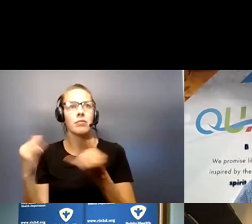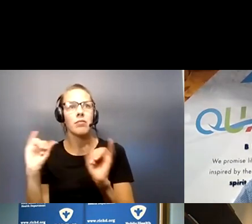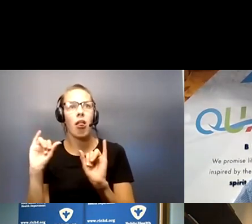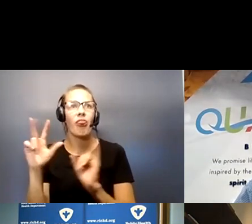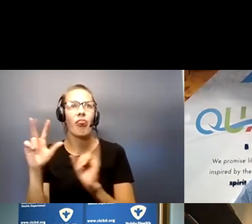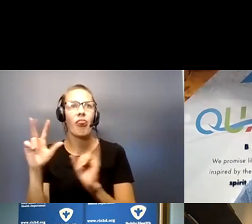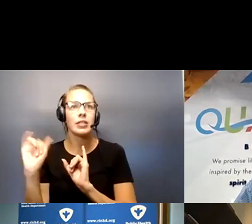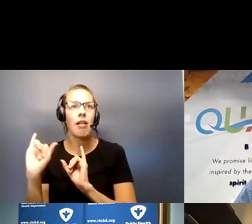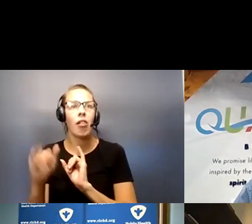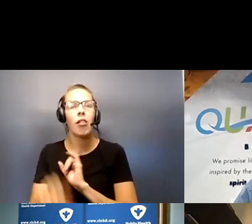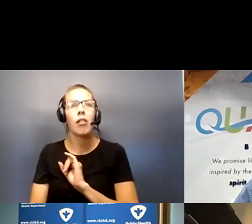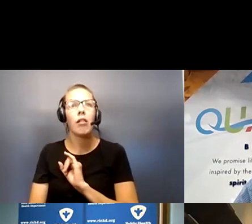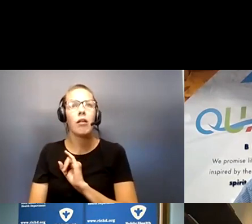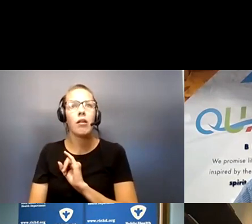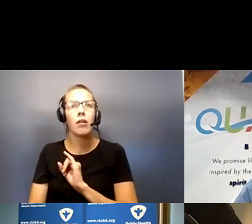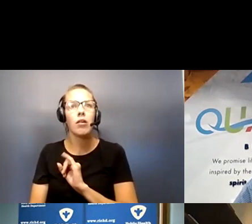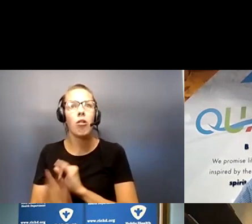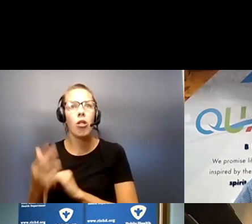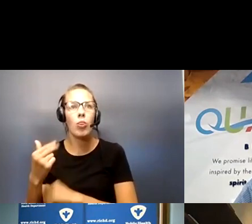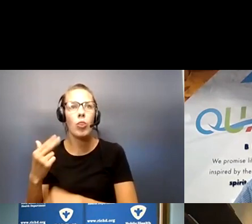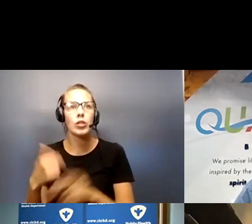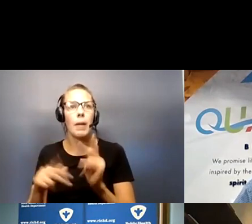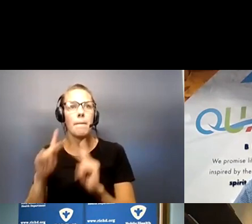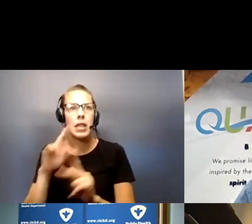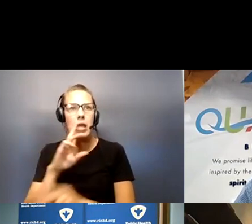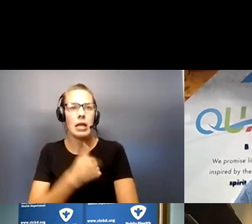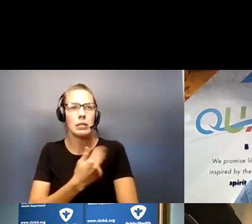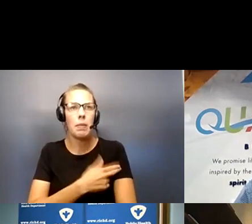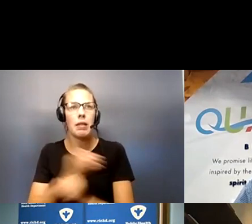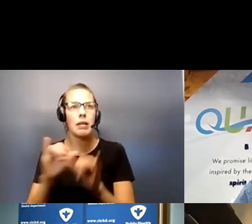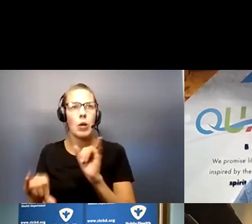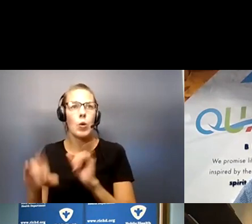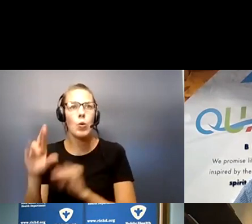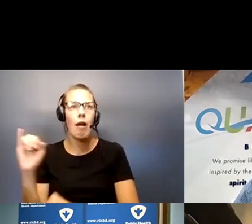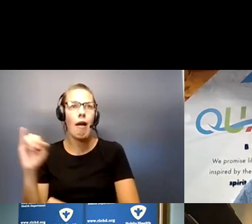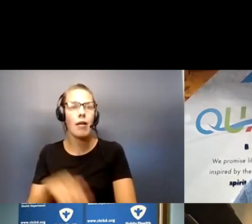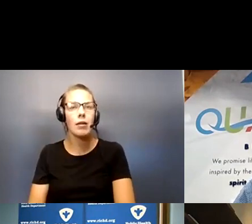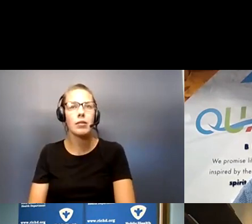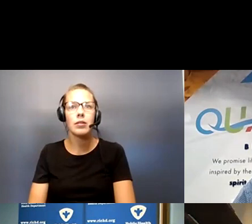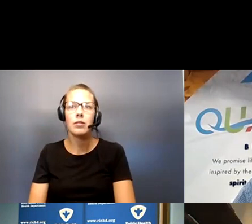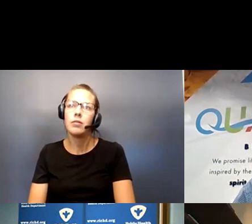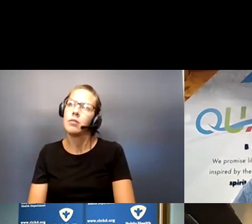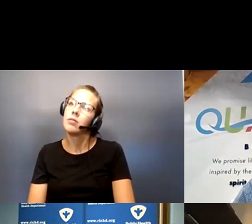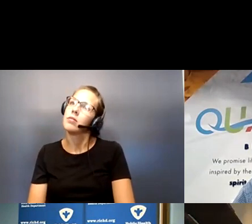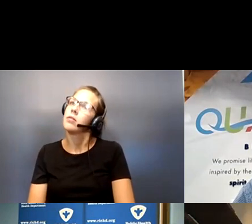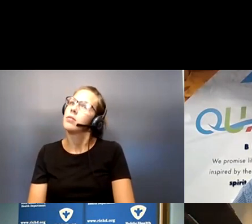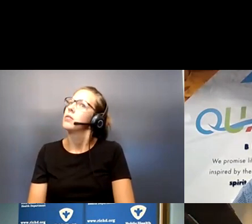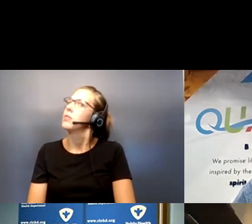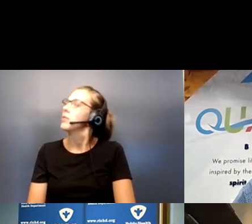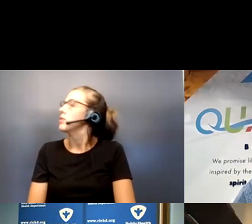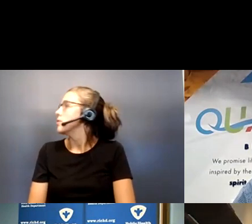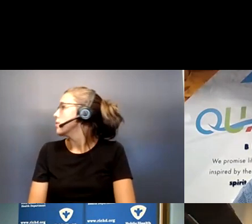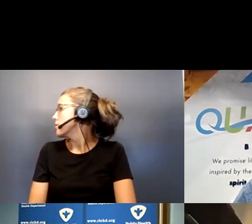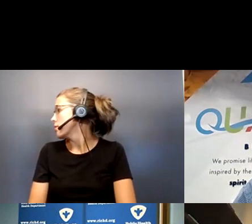30. And currently there are 13 people hospitalized in Rock Island County. Thank you.